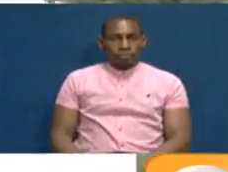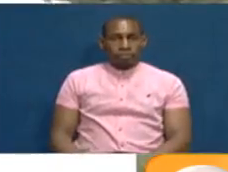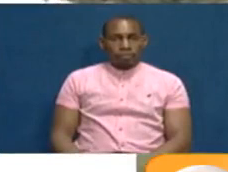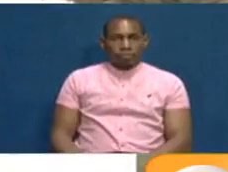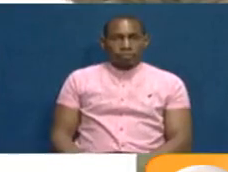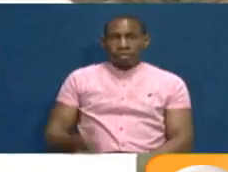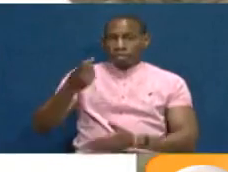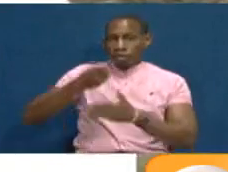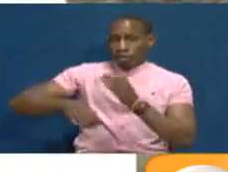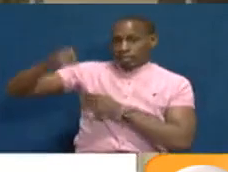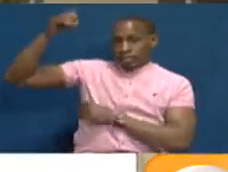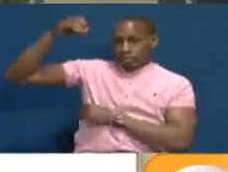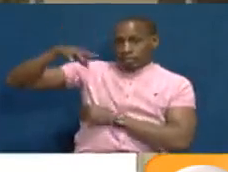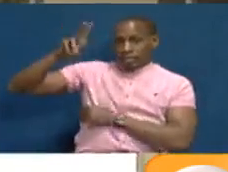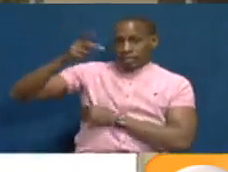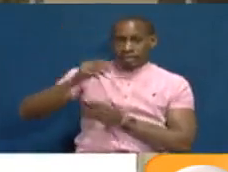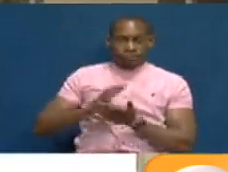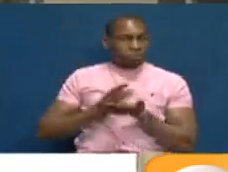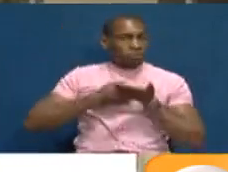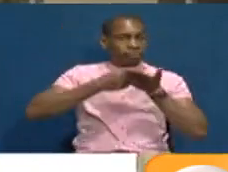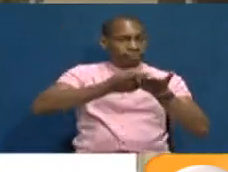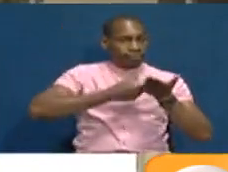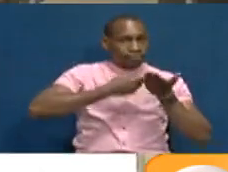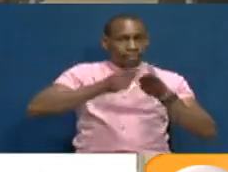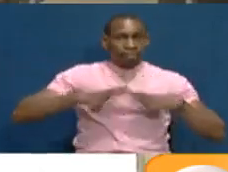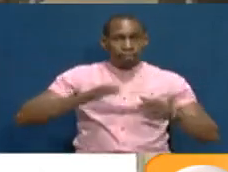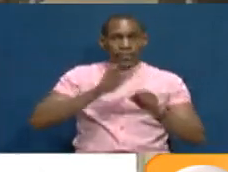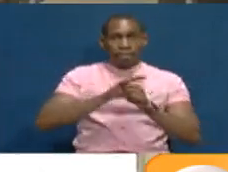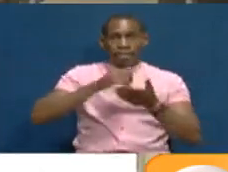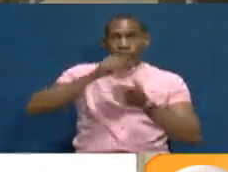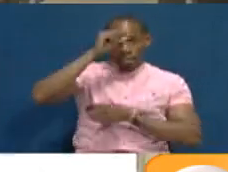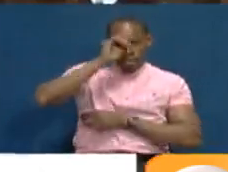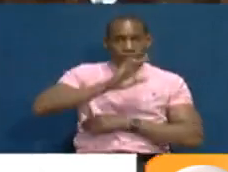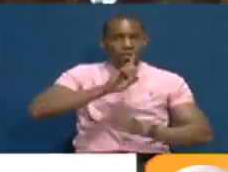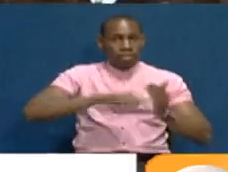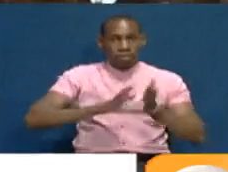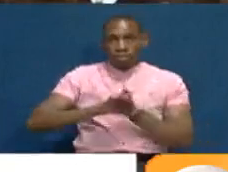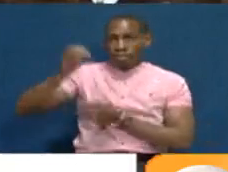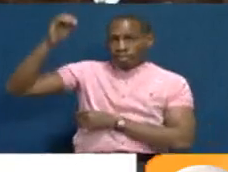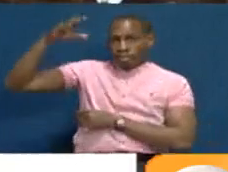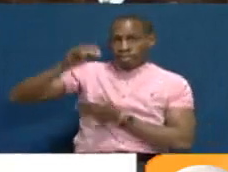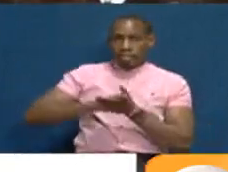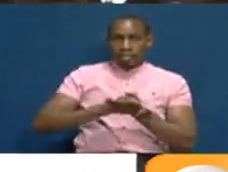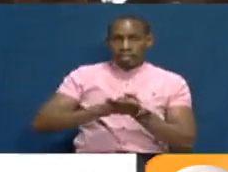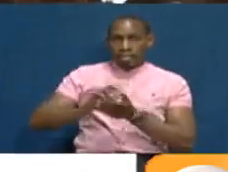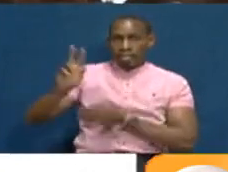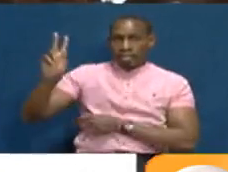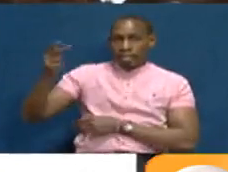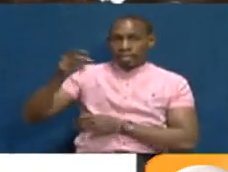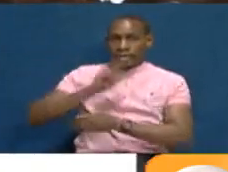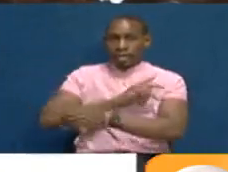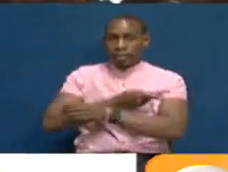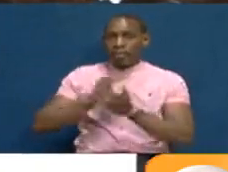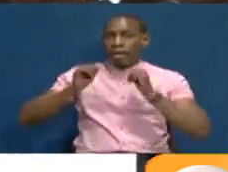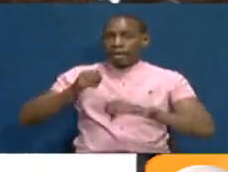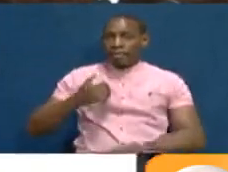The cost of power in the country has been widely debated, with many, including the government, stating that the power distributor Kenya Power had entered